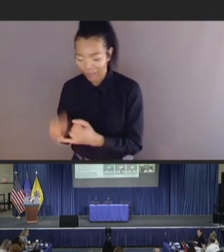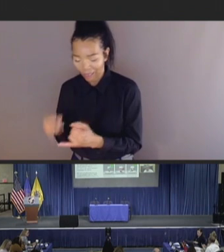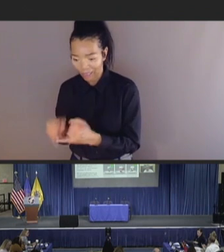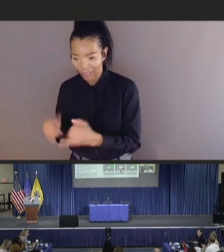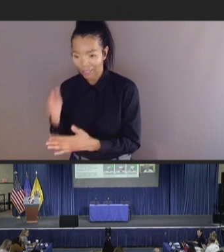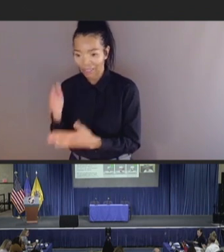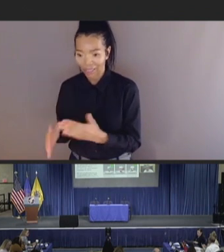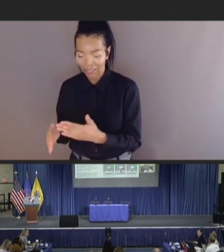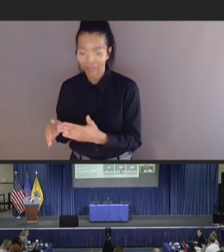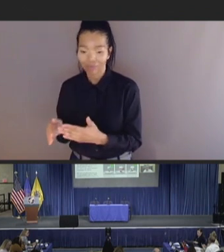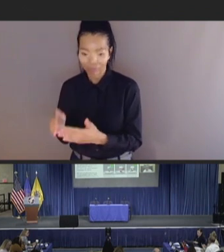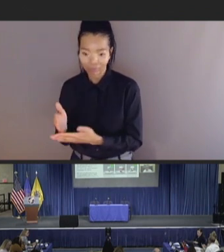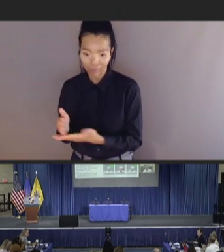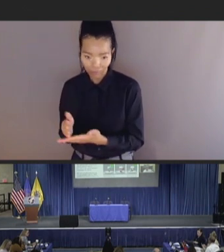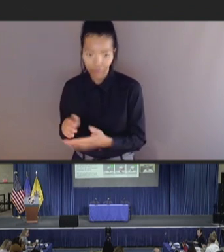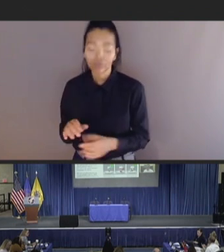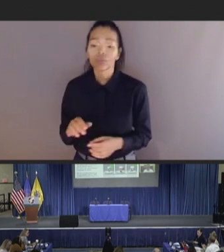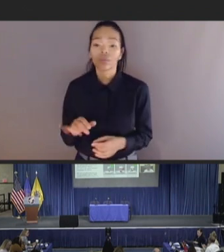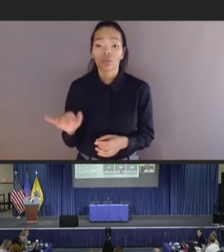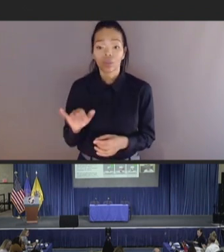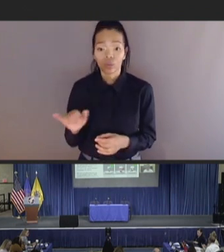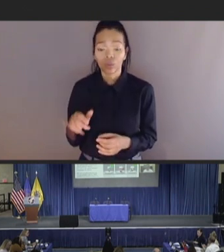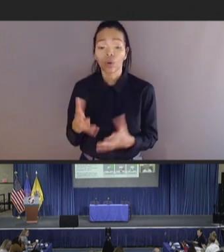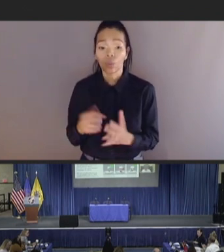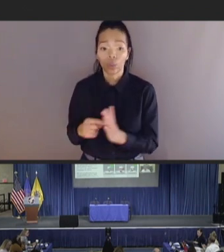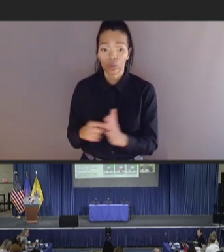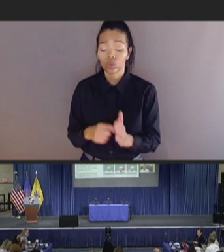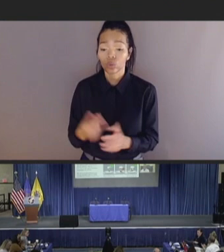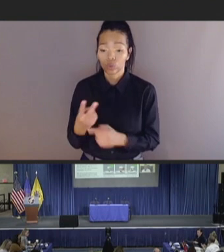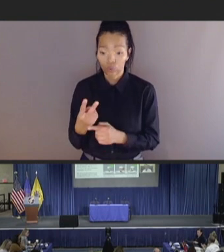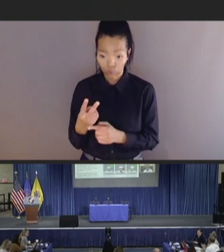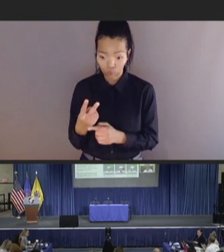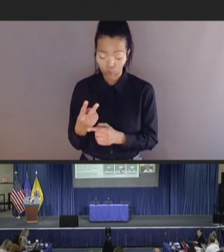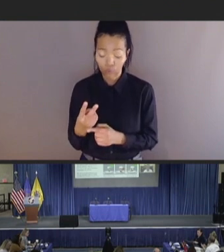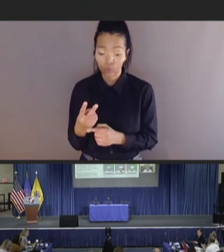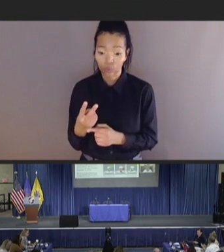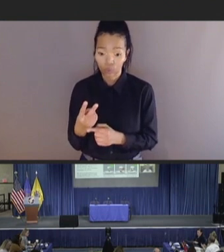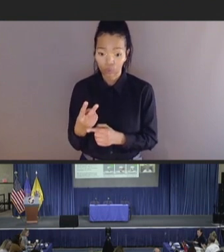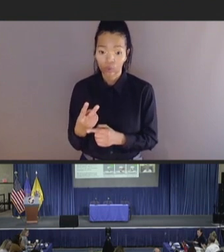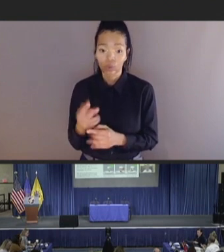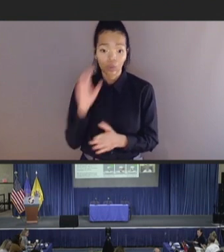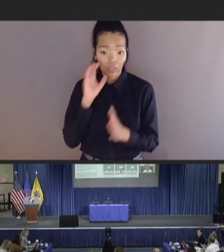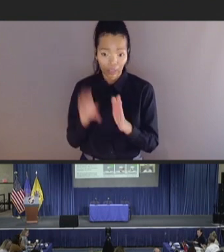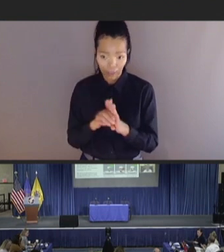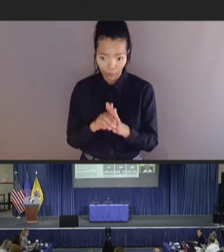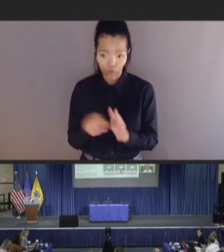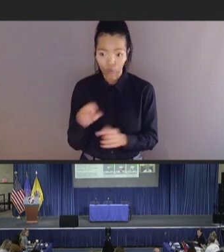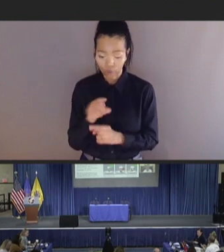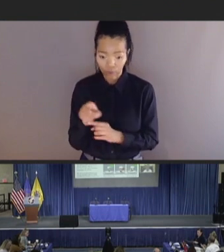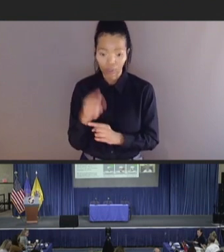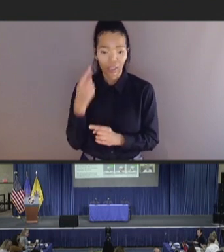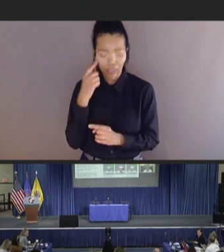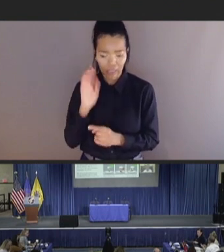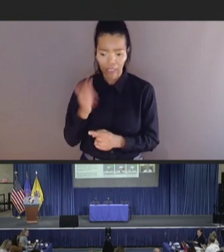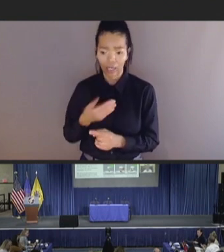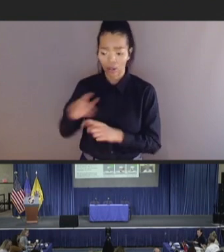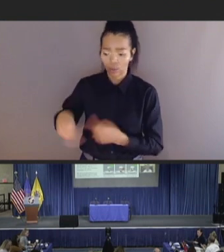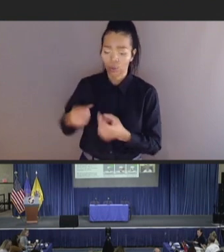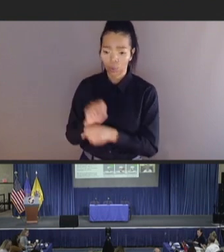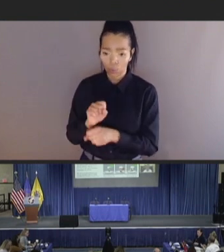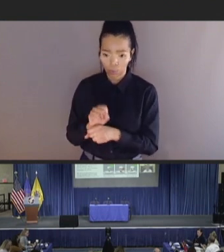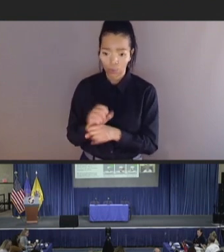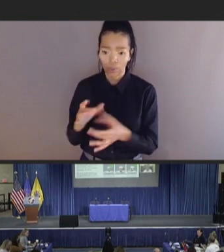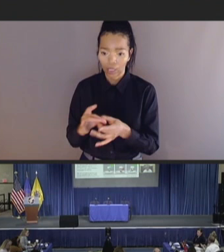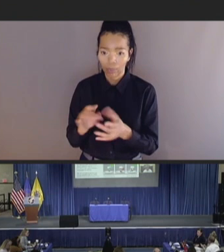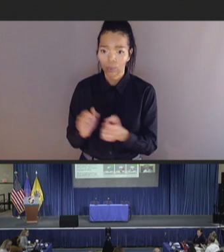time, I want to kind of leave you with 2 particular messages. I think that the work that we have been doing in collaboration with